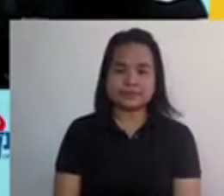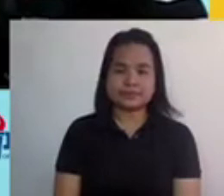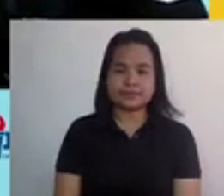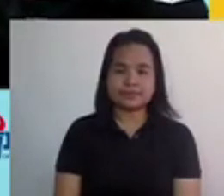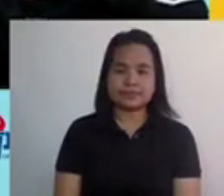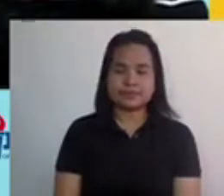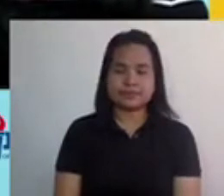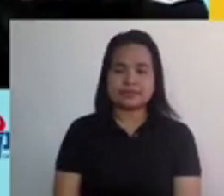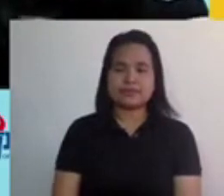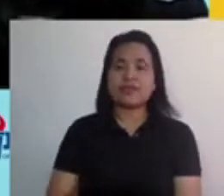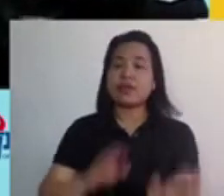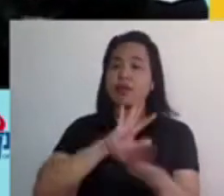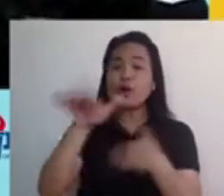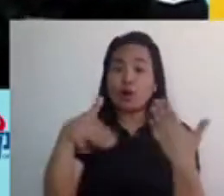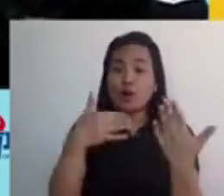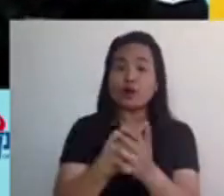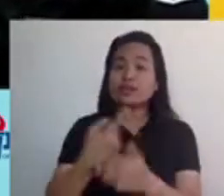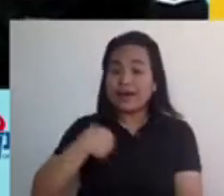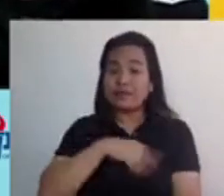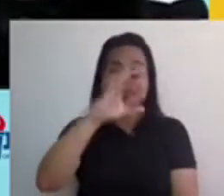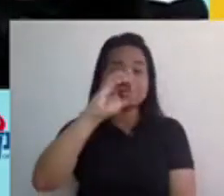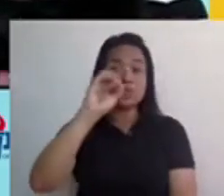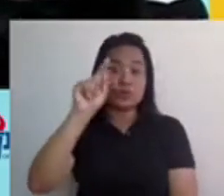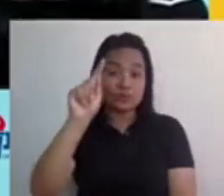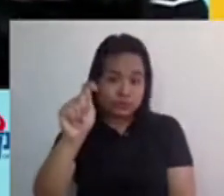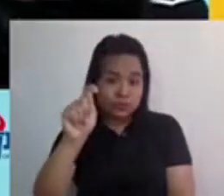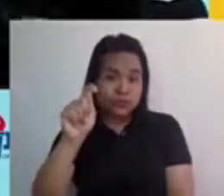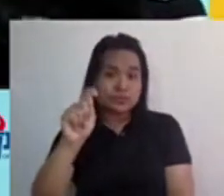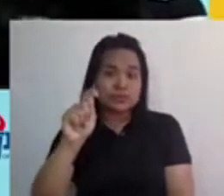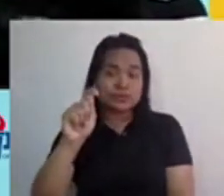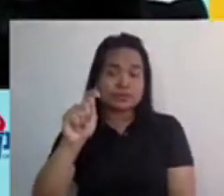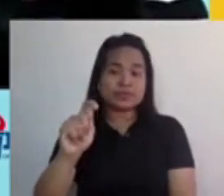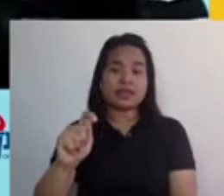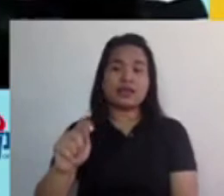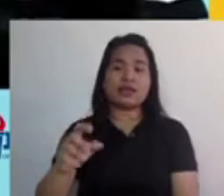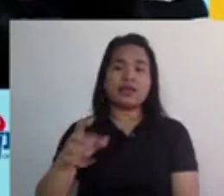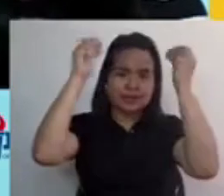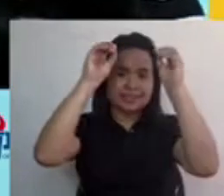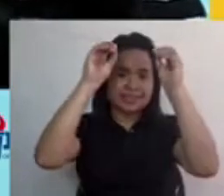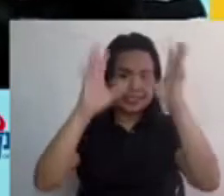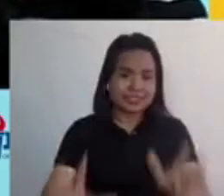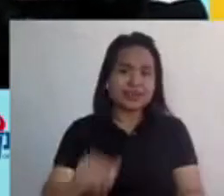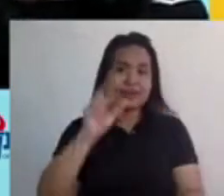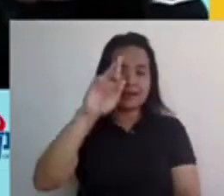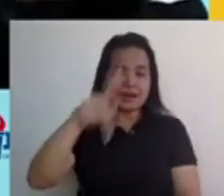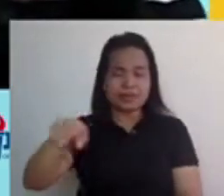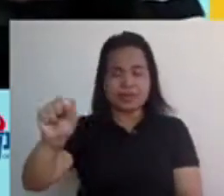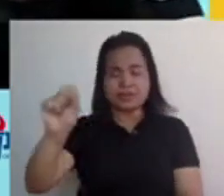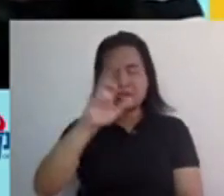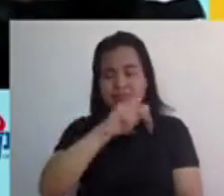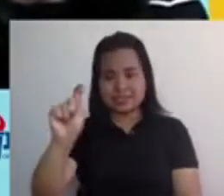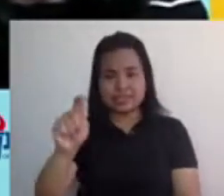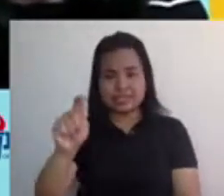our COT, our teacher reflection forms, our RPMS-PPST tools for the regular and